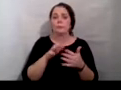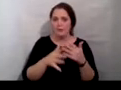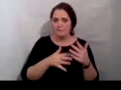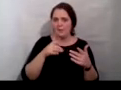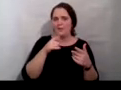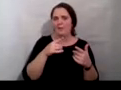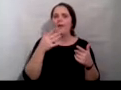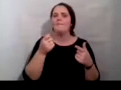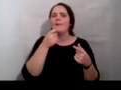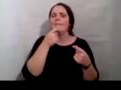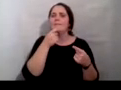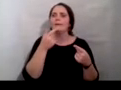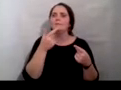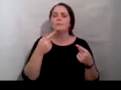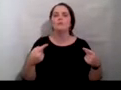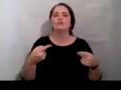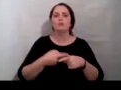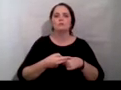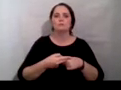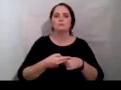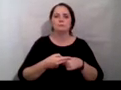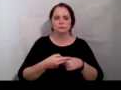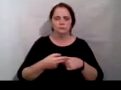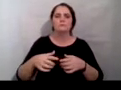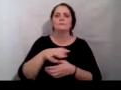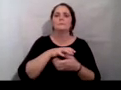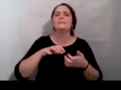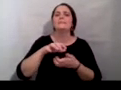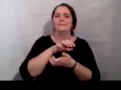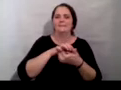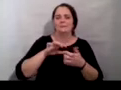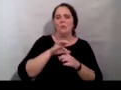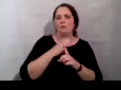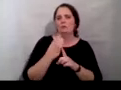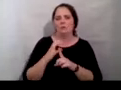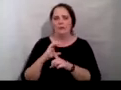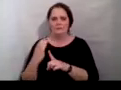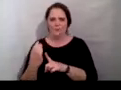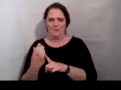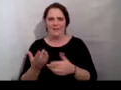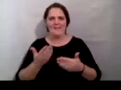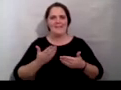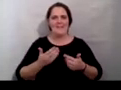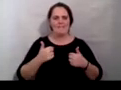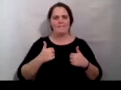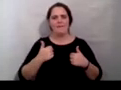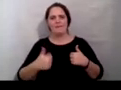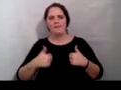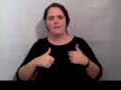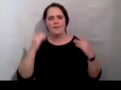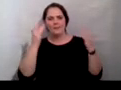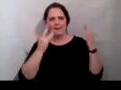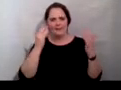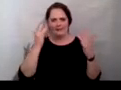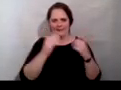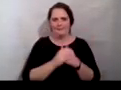to cross-culturally cue me here to looking in a certain way or thinking in a certain